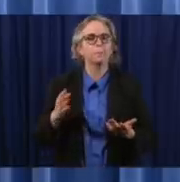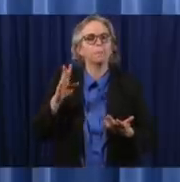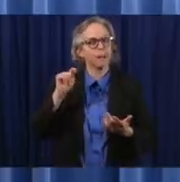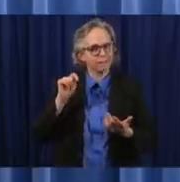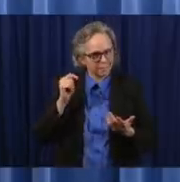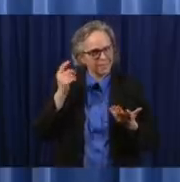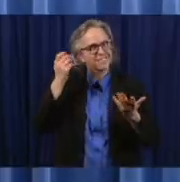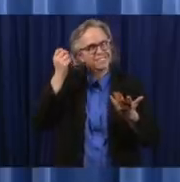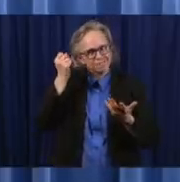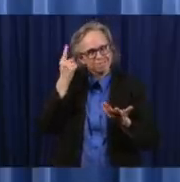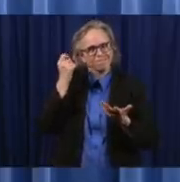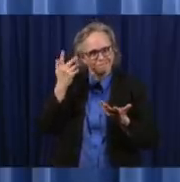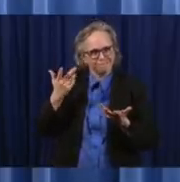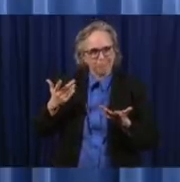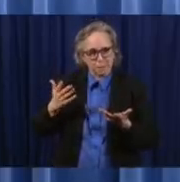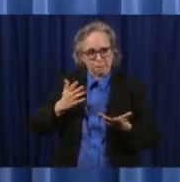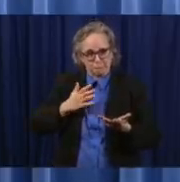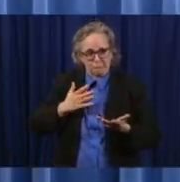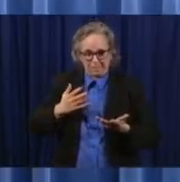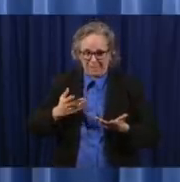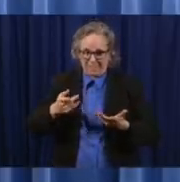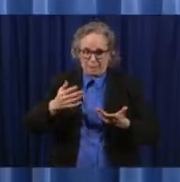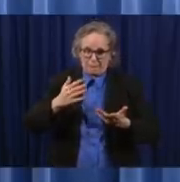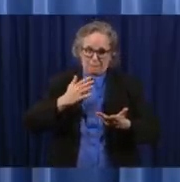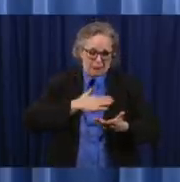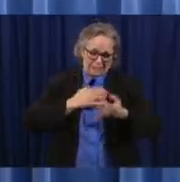responsibility, through the health